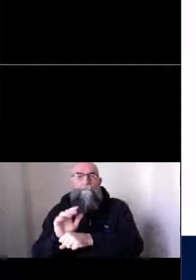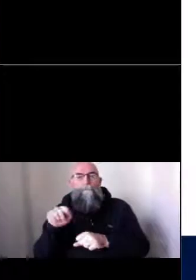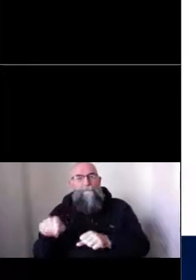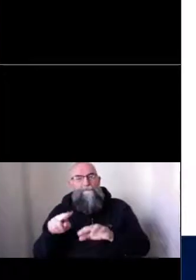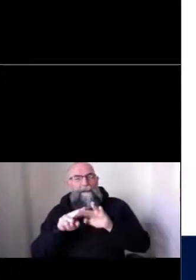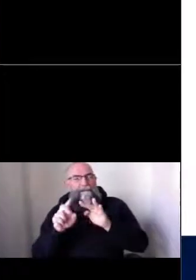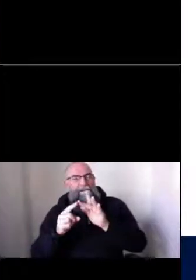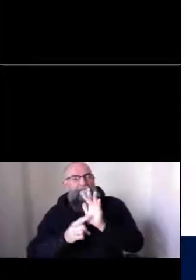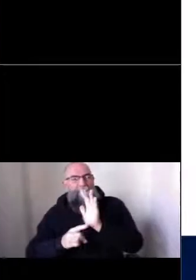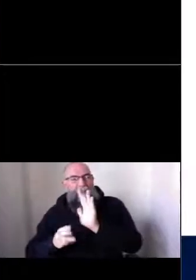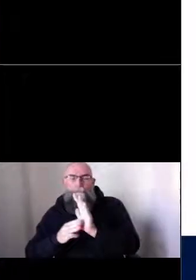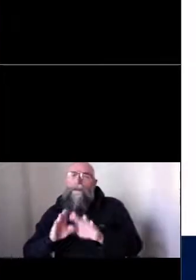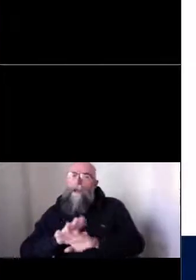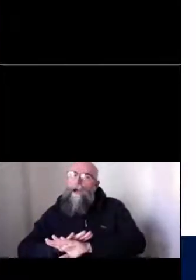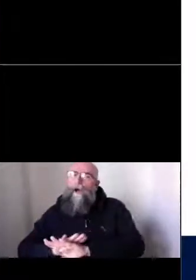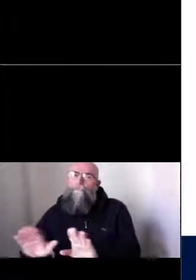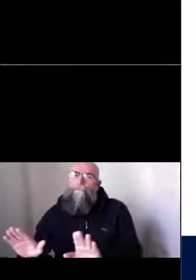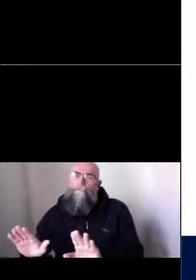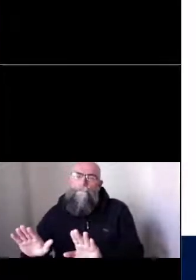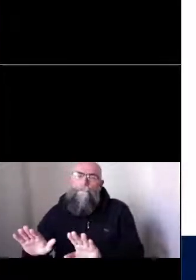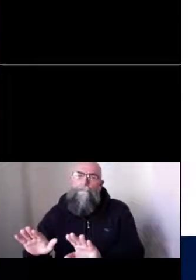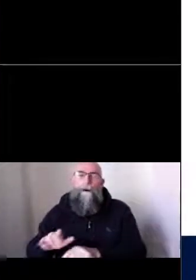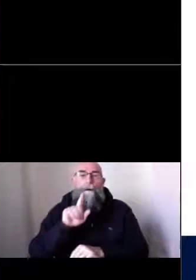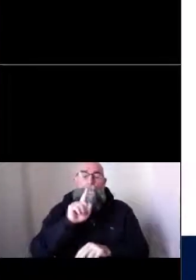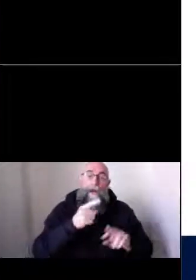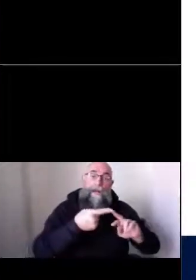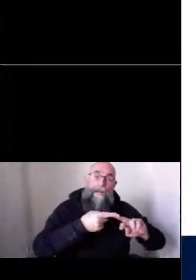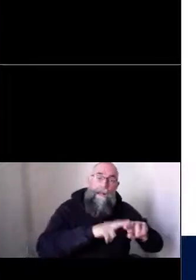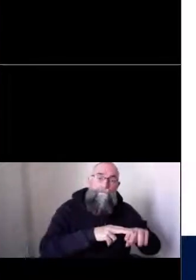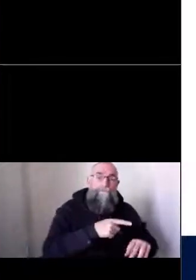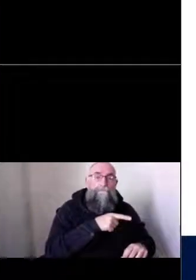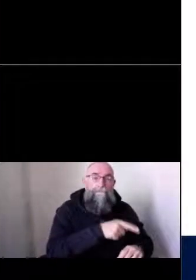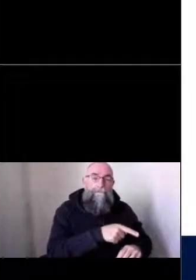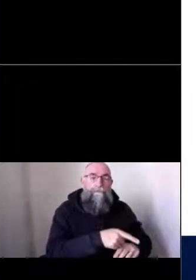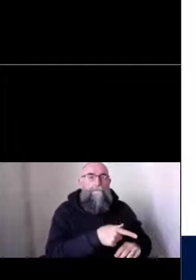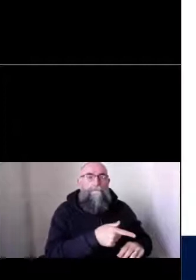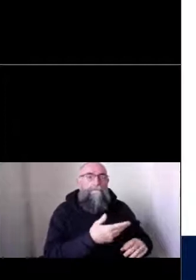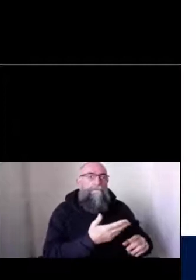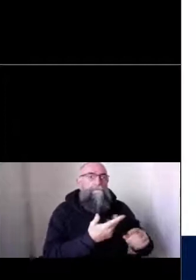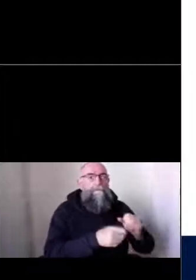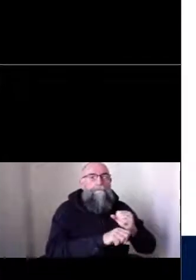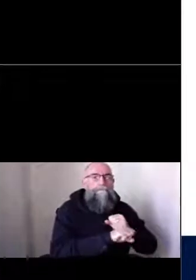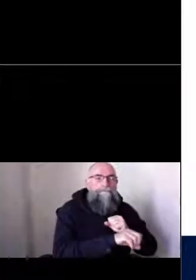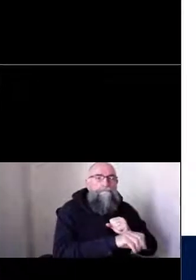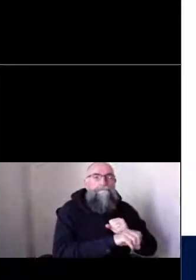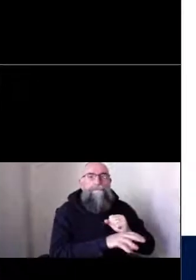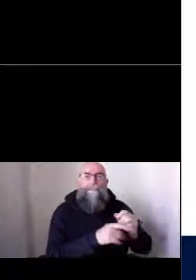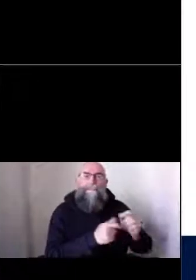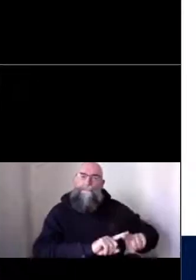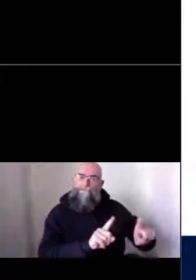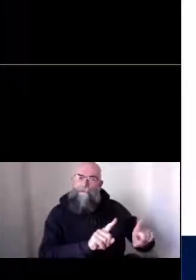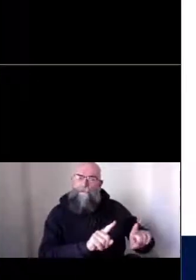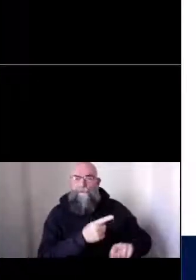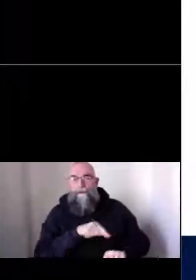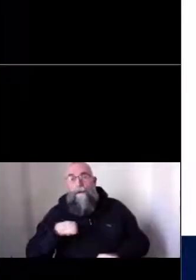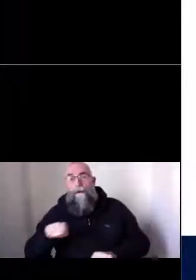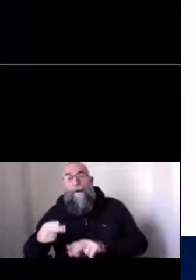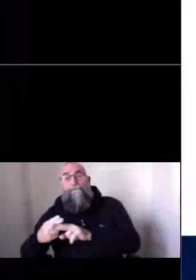of creative work in that sense, but if it's more aligned with film, it's ineligible for Create New South Wales